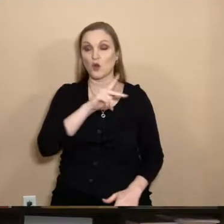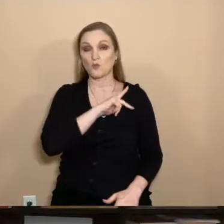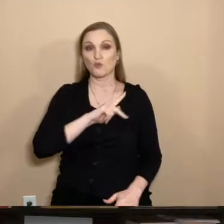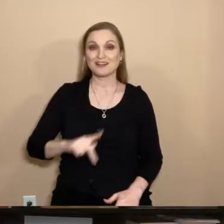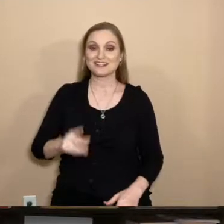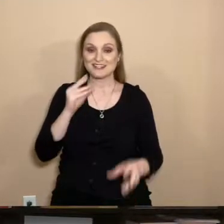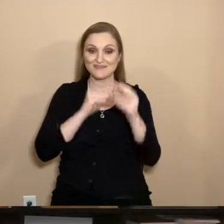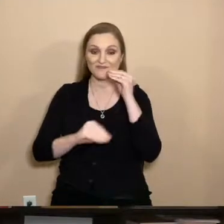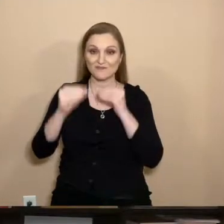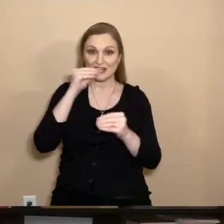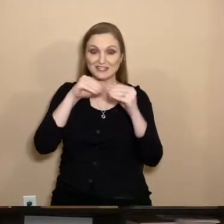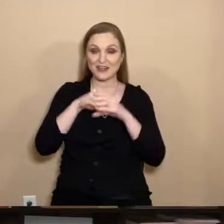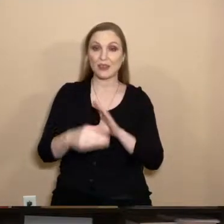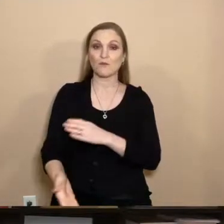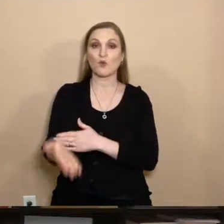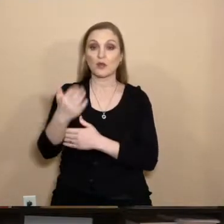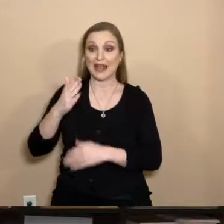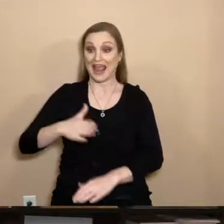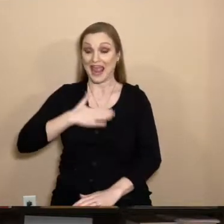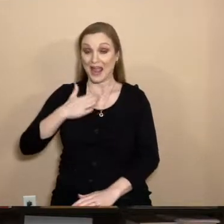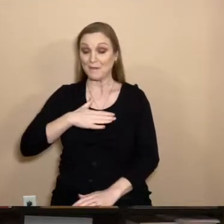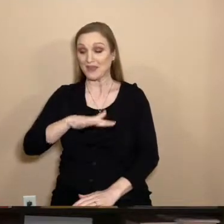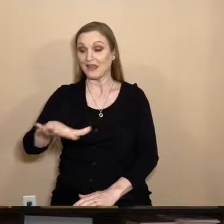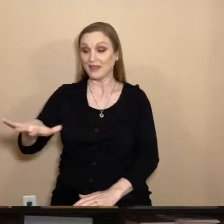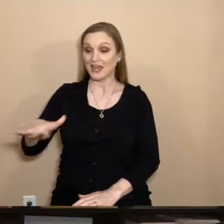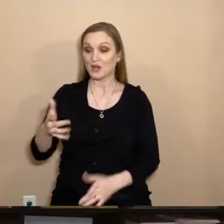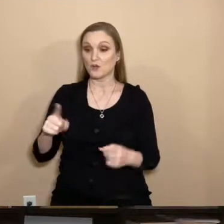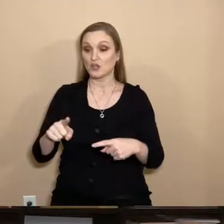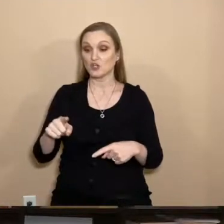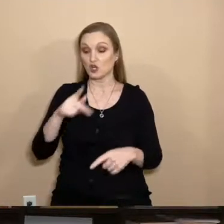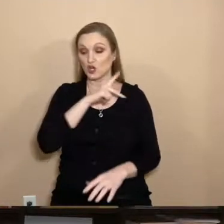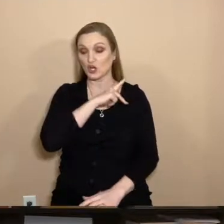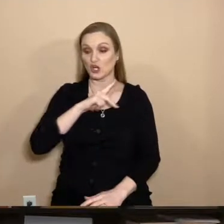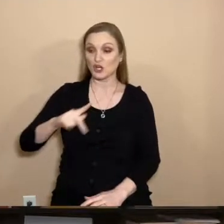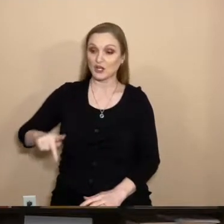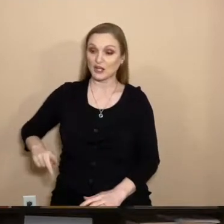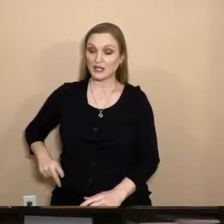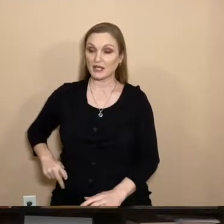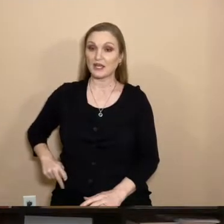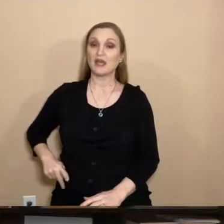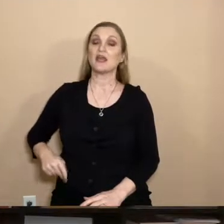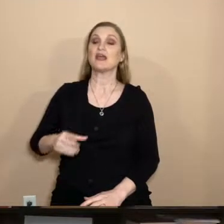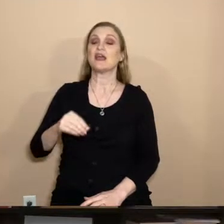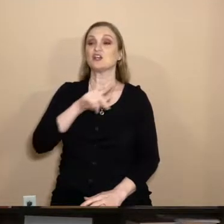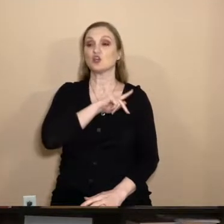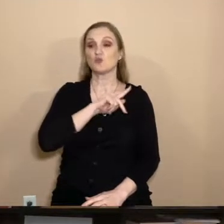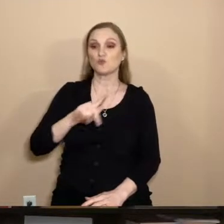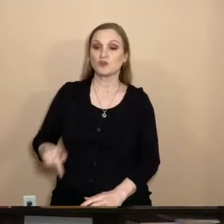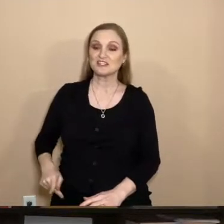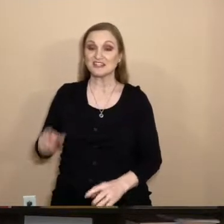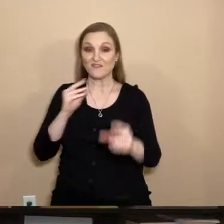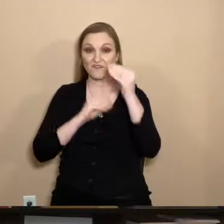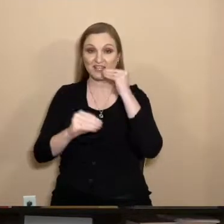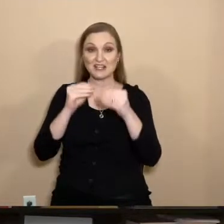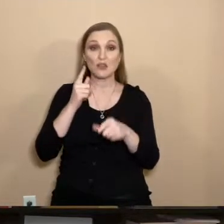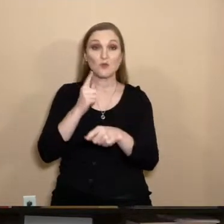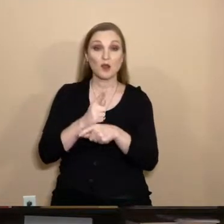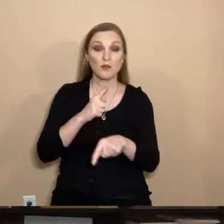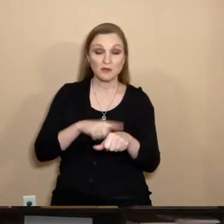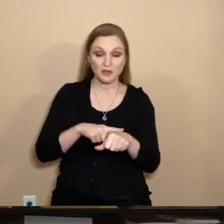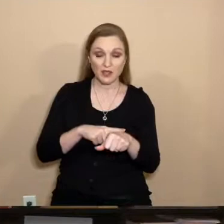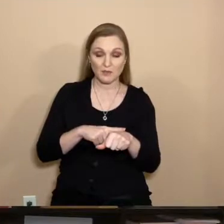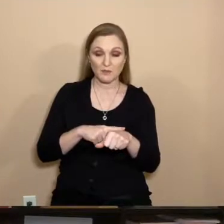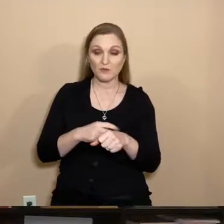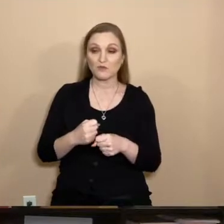morning. Happy are you, O land, when your king is the son of nobility and your princes feast at the proper time, for strength